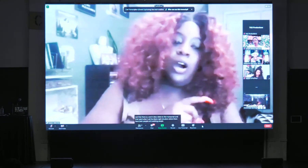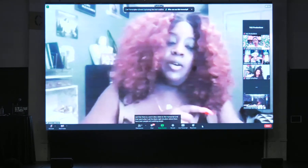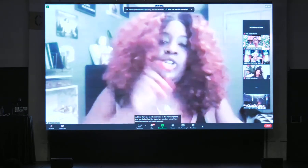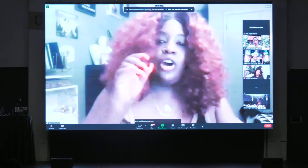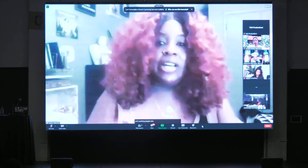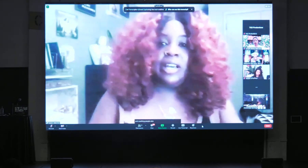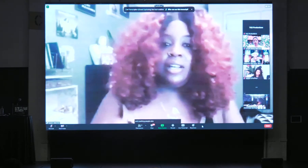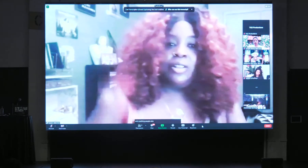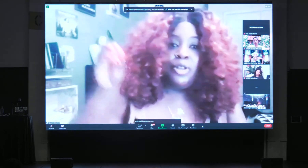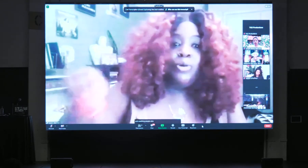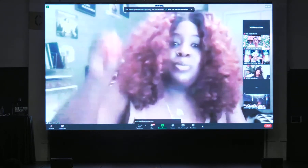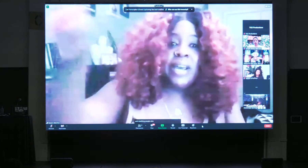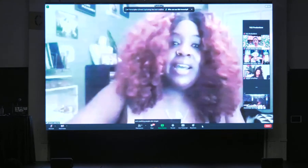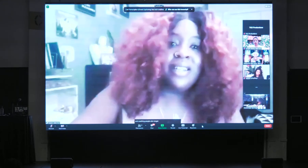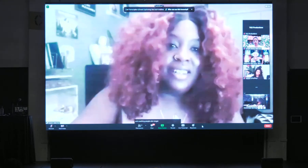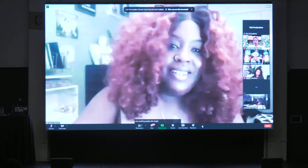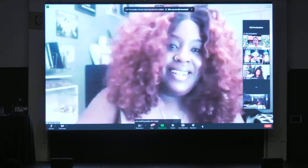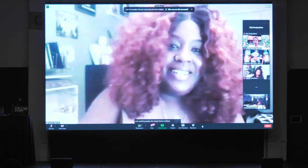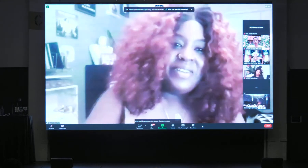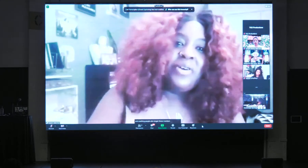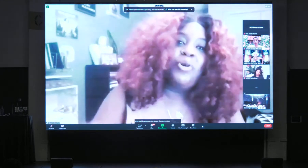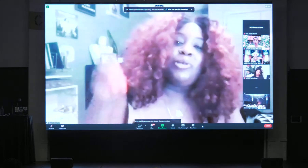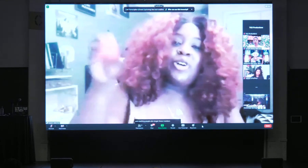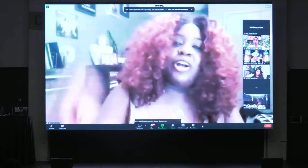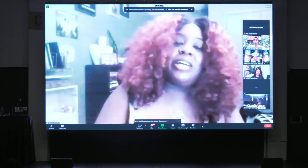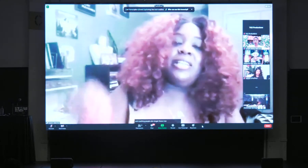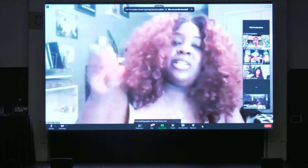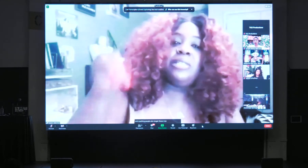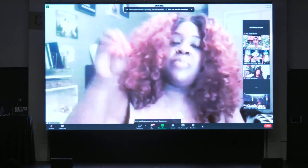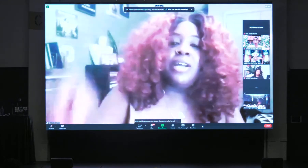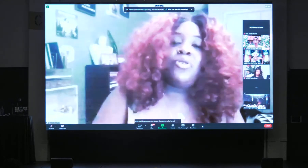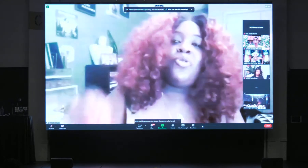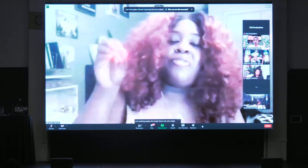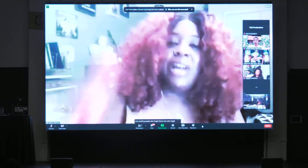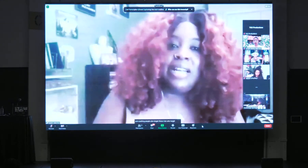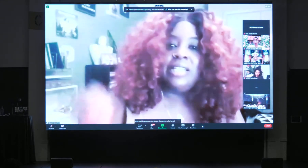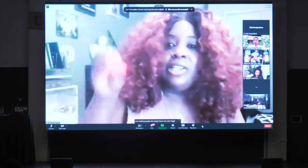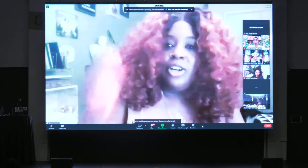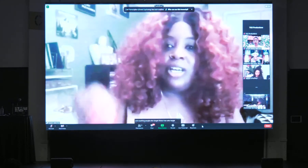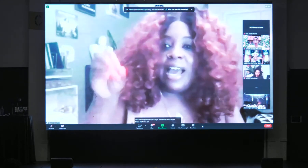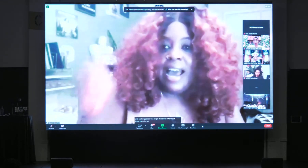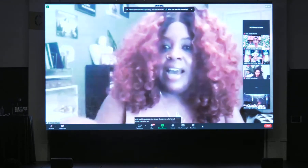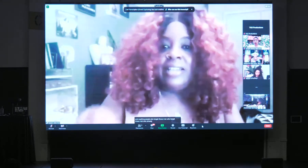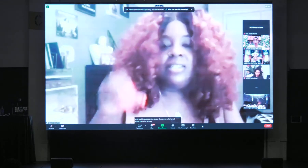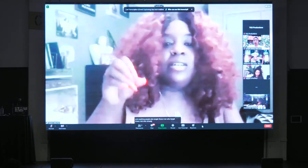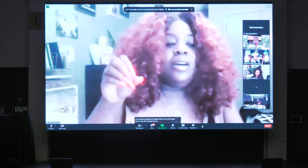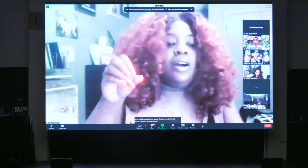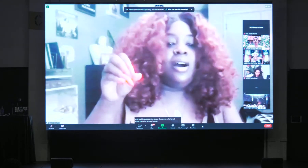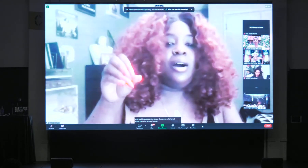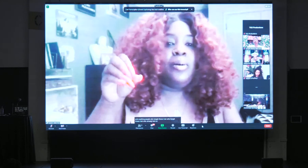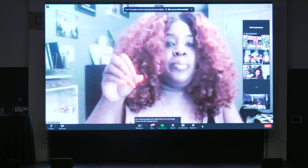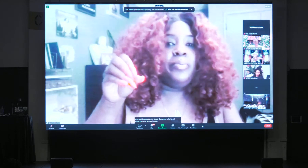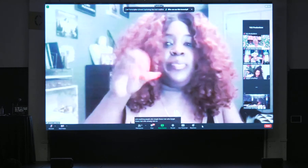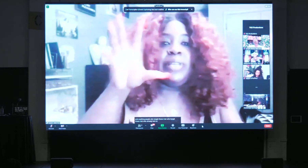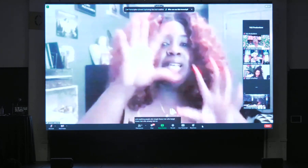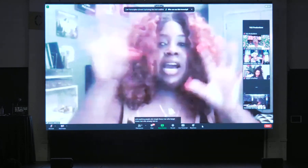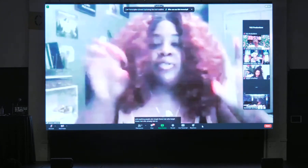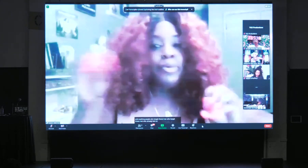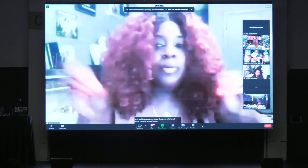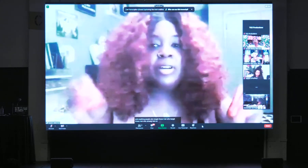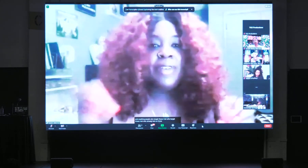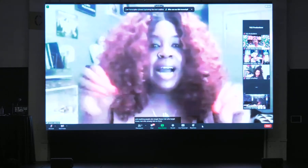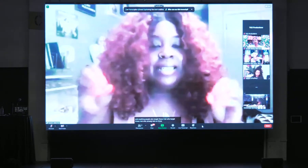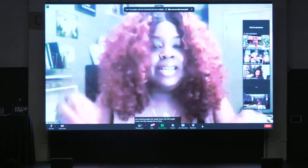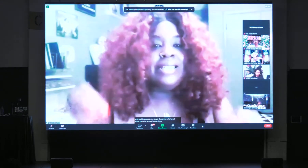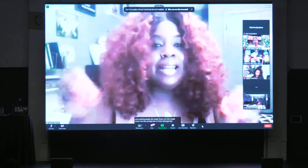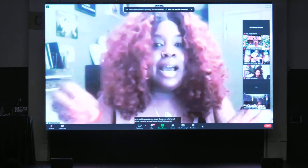who target those men, who target these men who already look at these